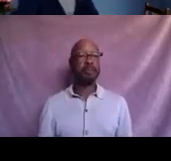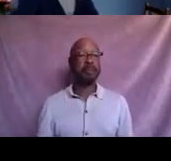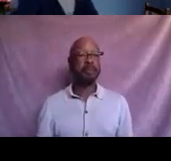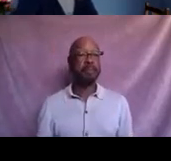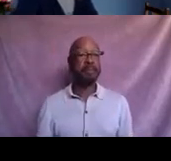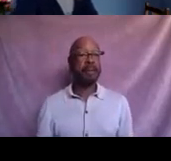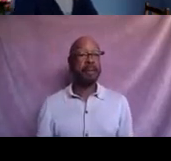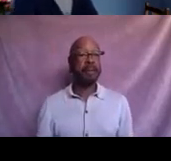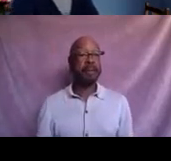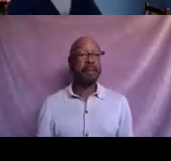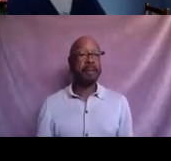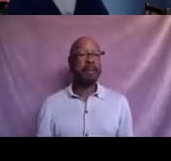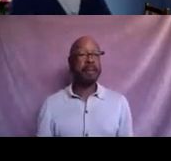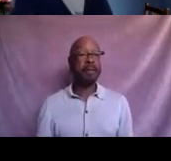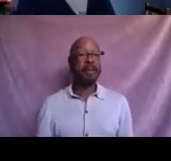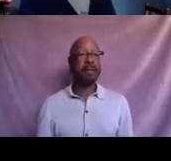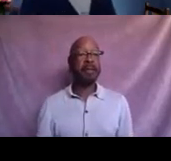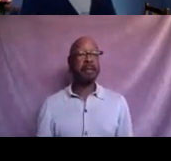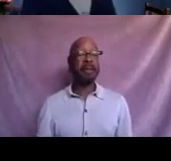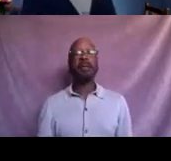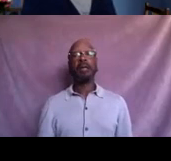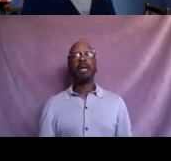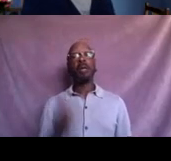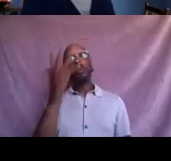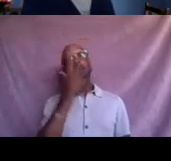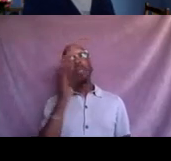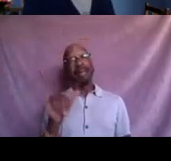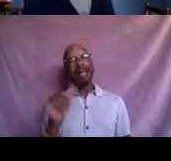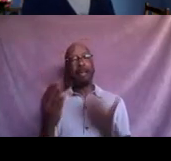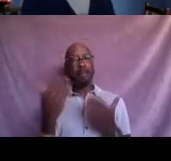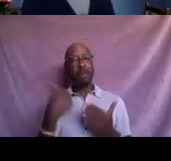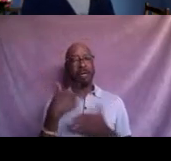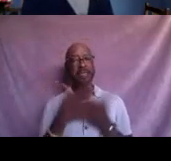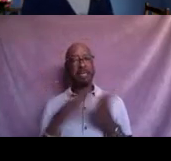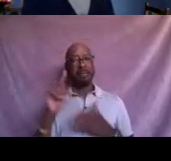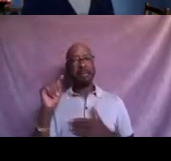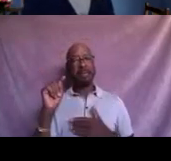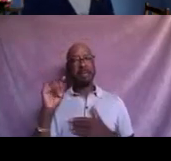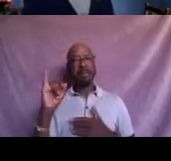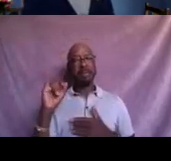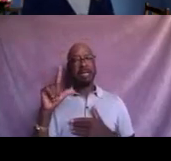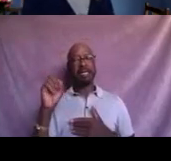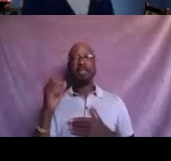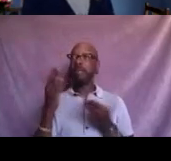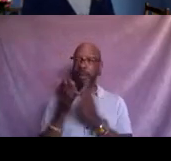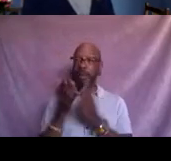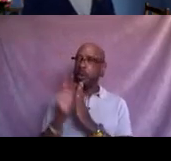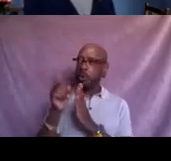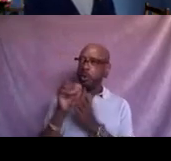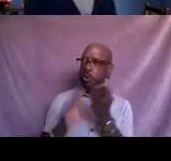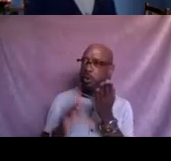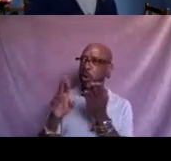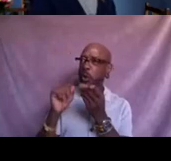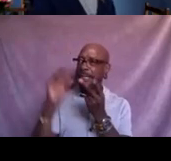there, it's probably gonna look like this. You might have some tiles on here. It might ask you if you're a teacher or a student. Choose